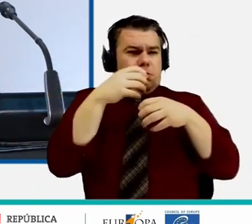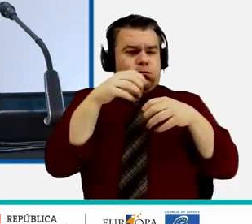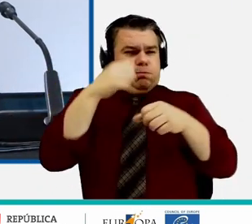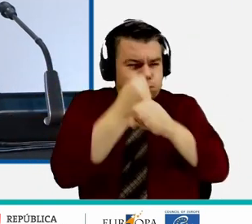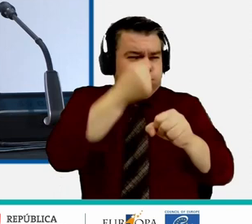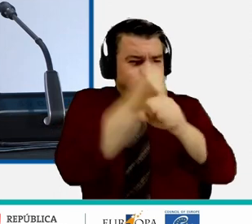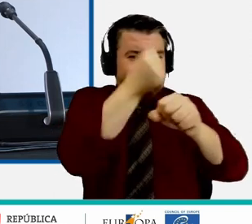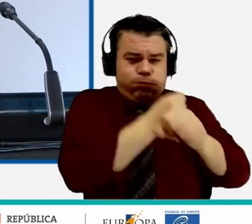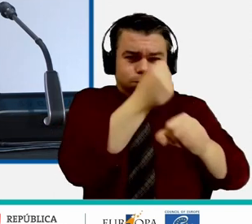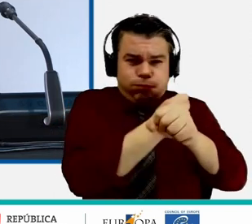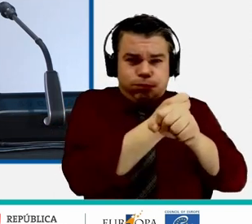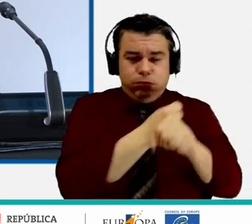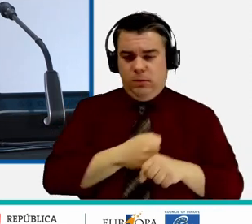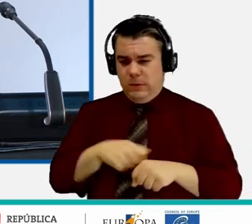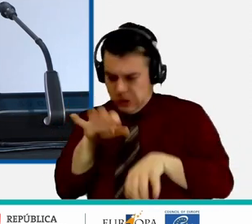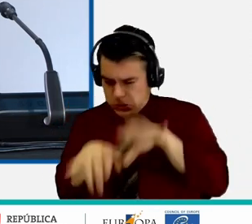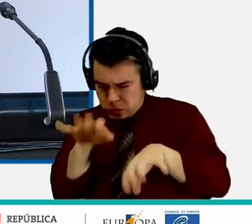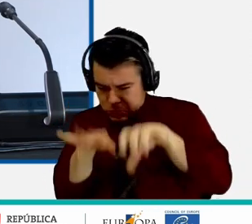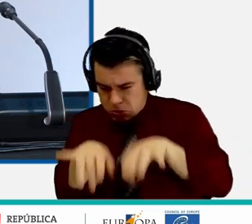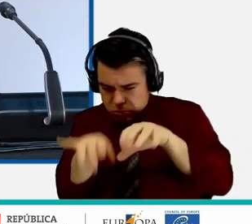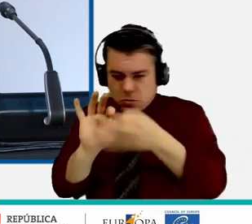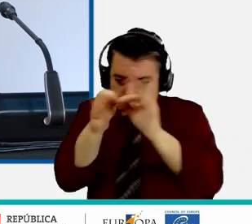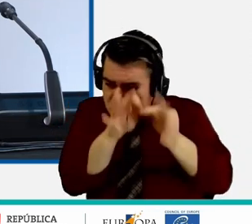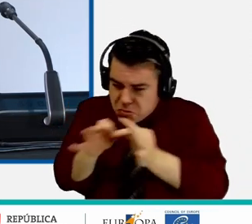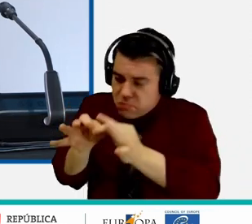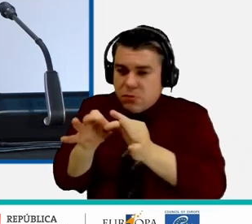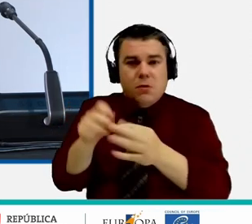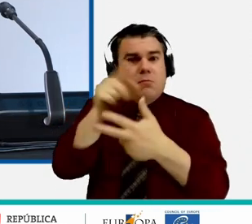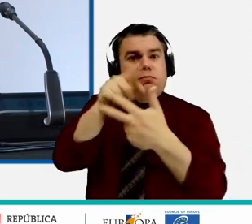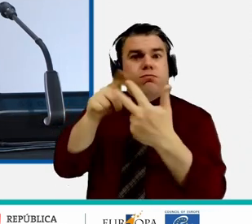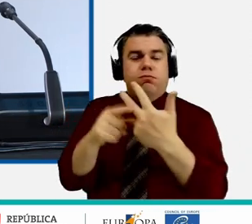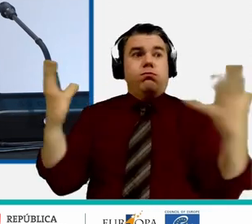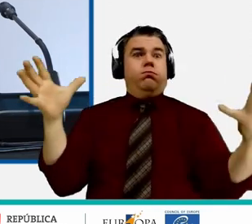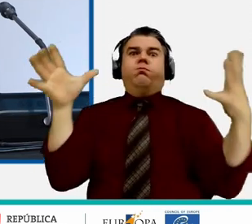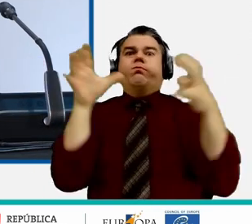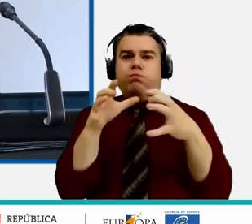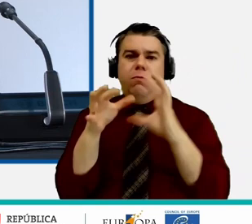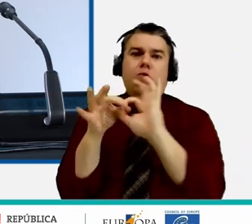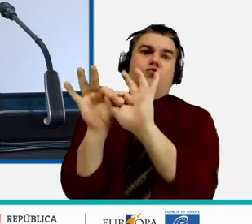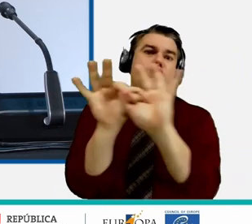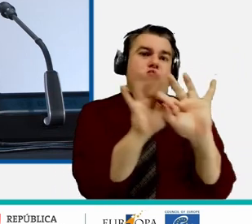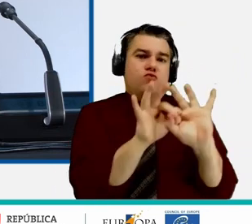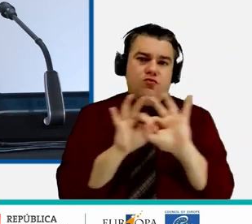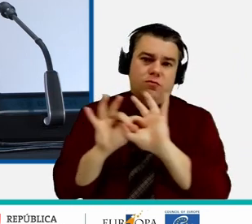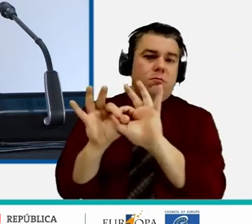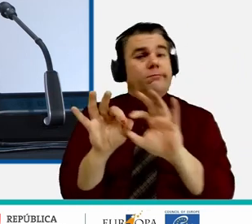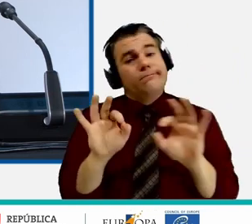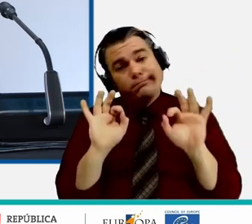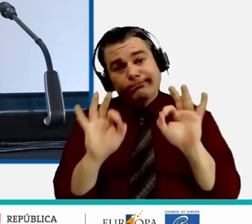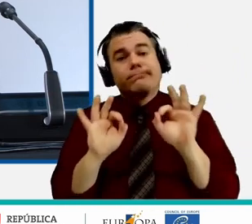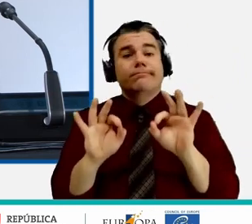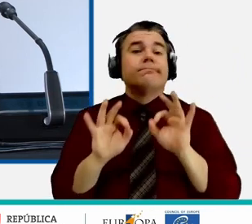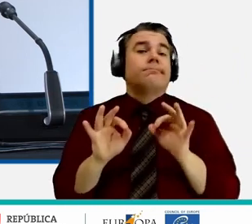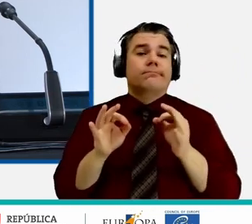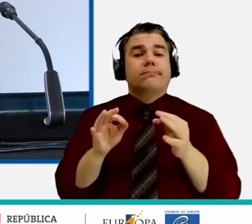the same vision on this just to collect good results and good experience at